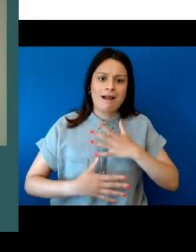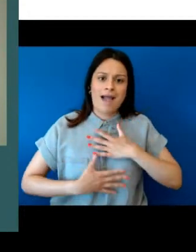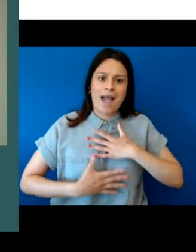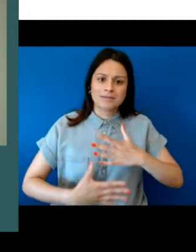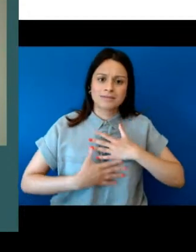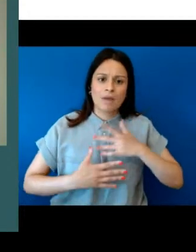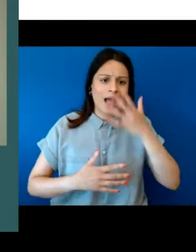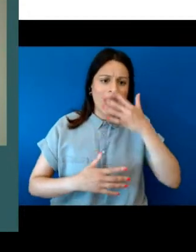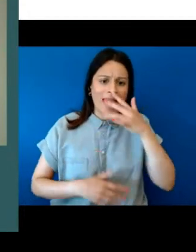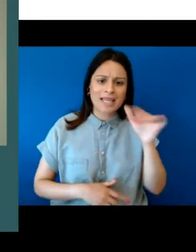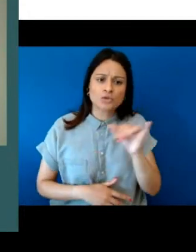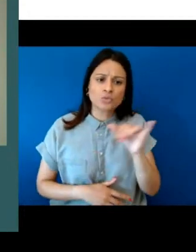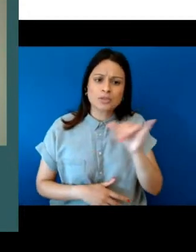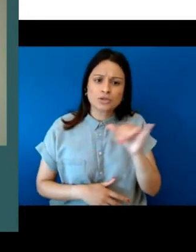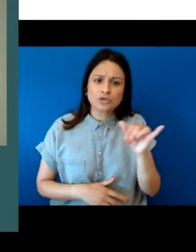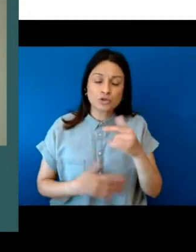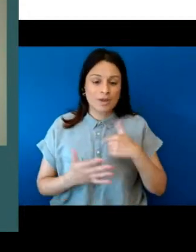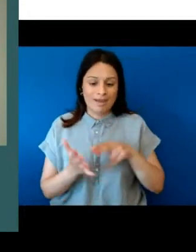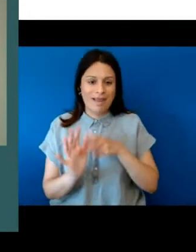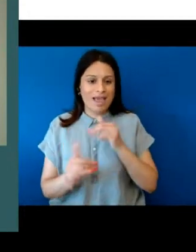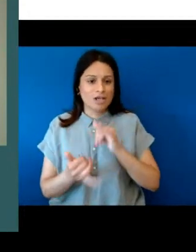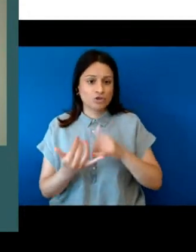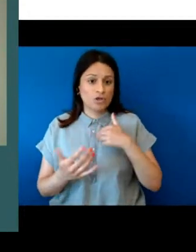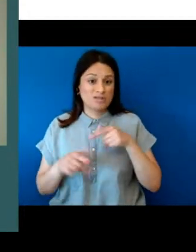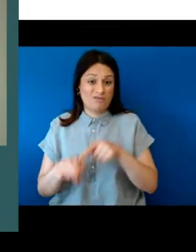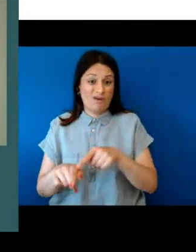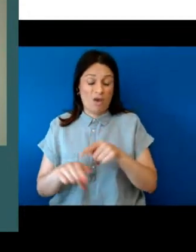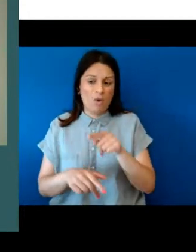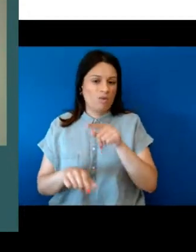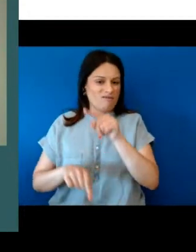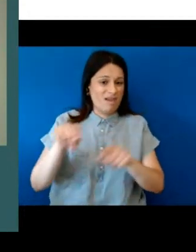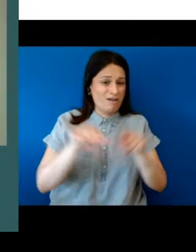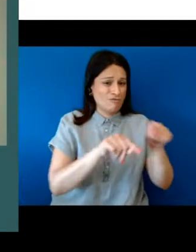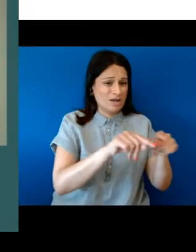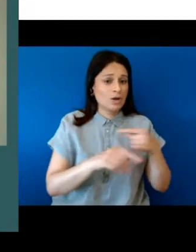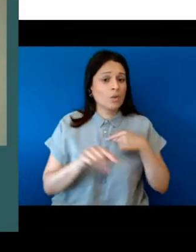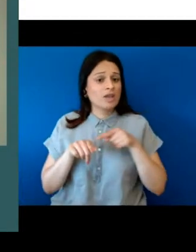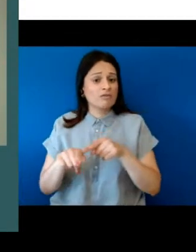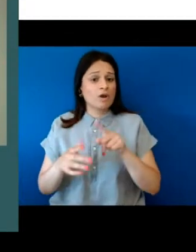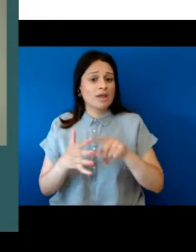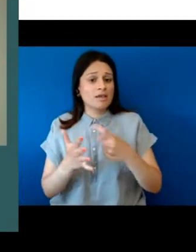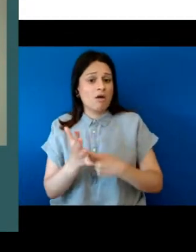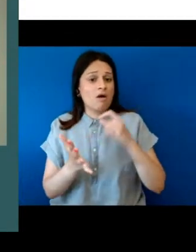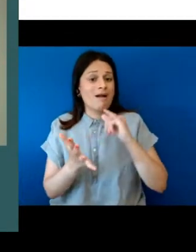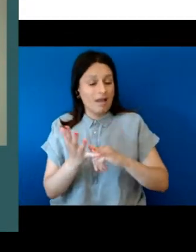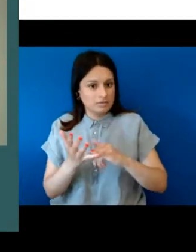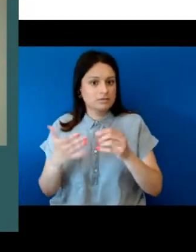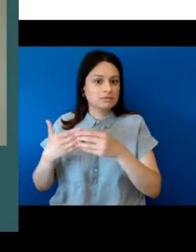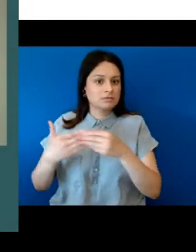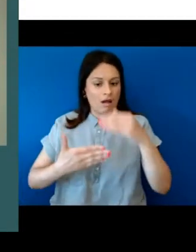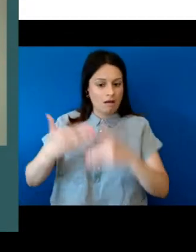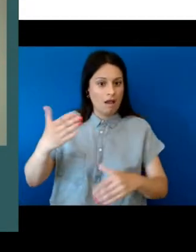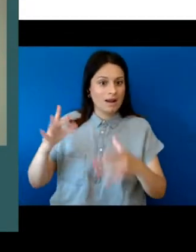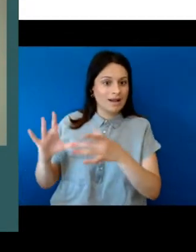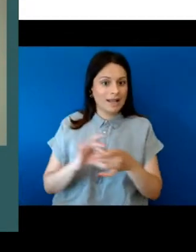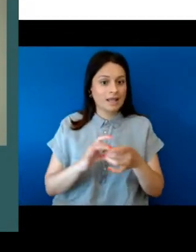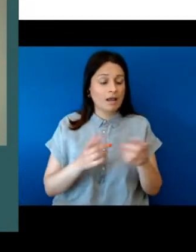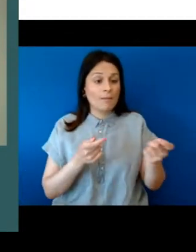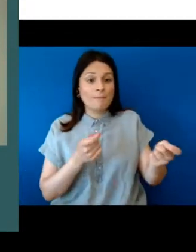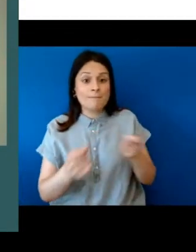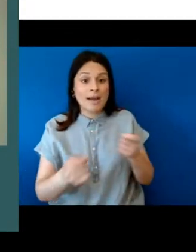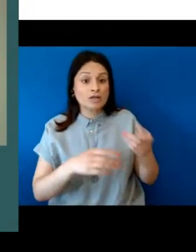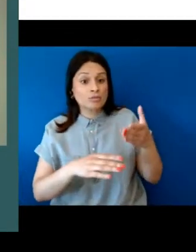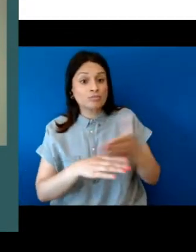can vary, we follow the ERS guideline for the management of preschool wheeze,